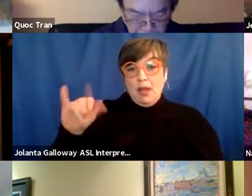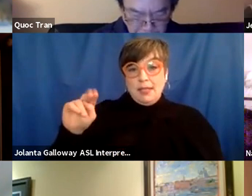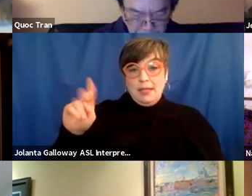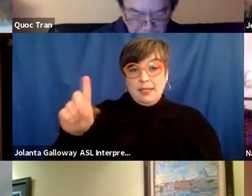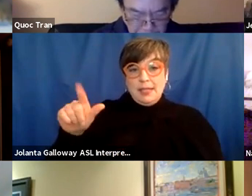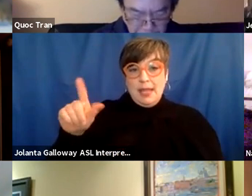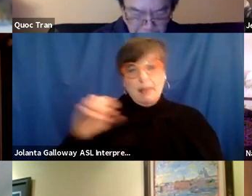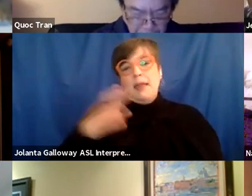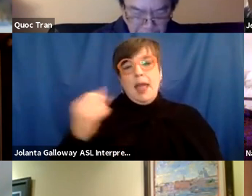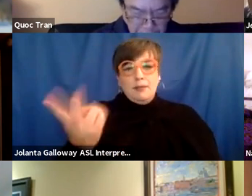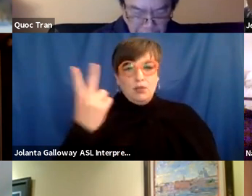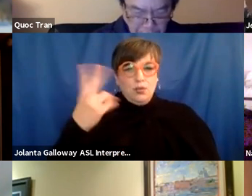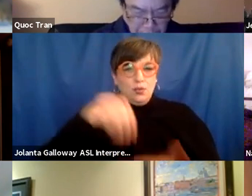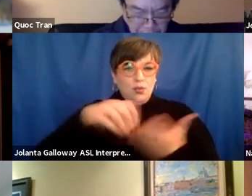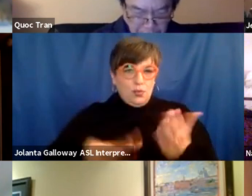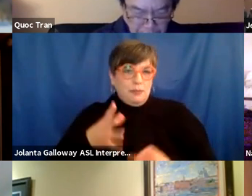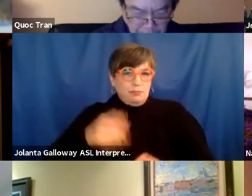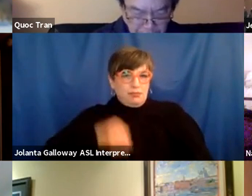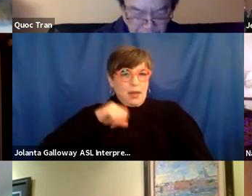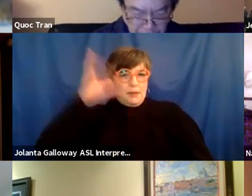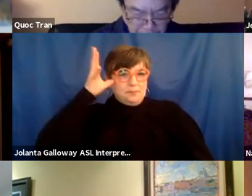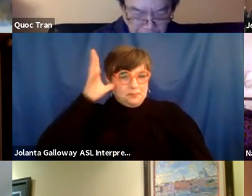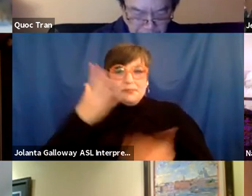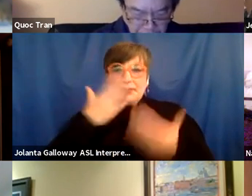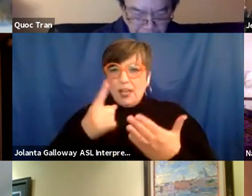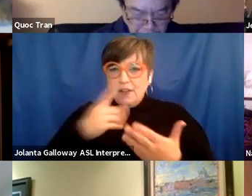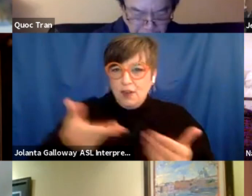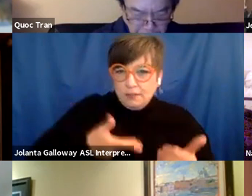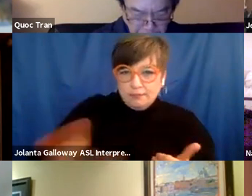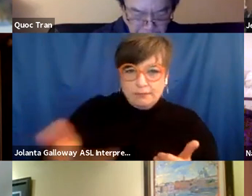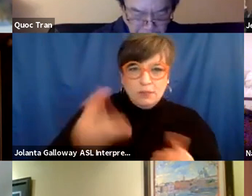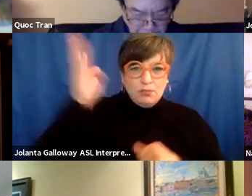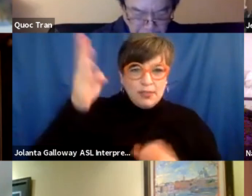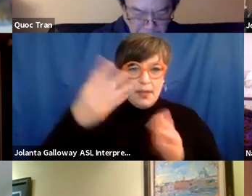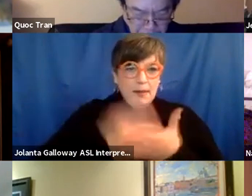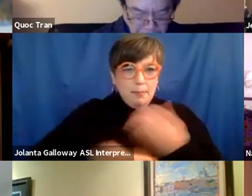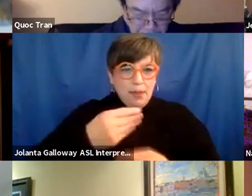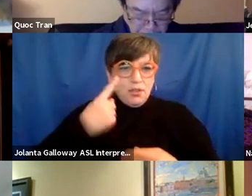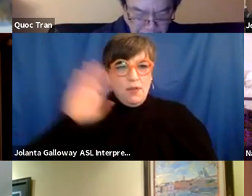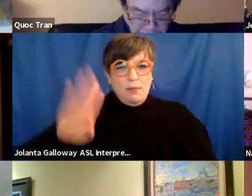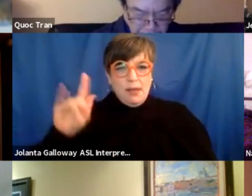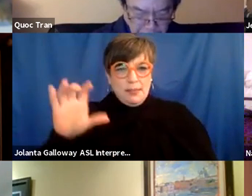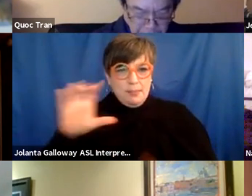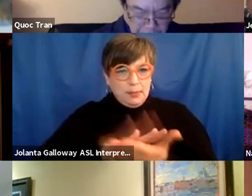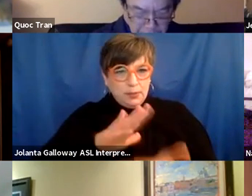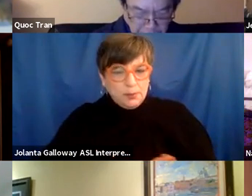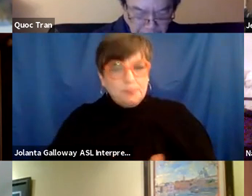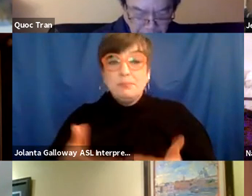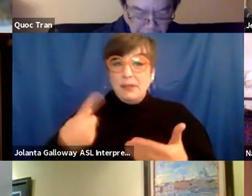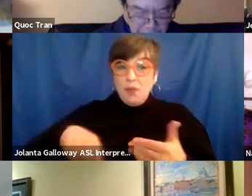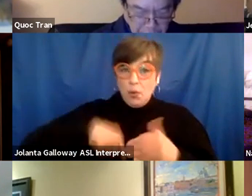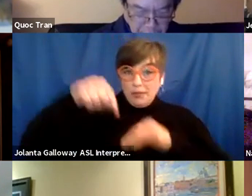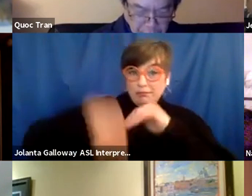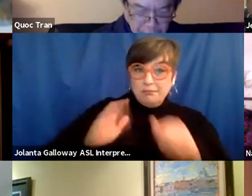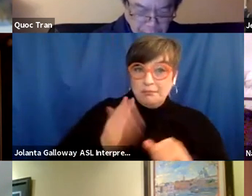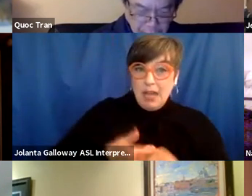to present the FY22 budget for the Boston Public Schools. Before we dive into our presentation, I want to